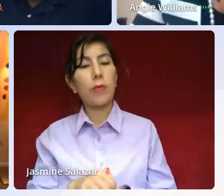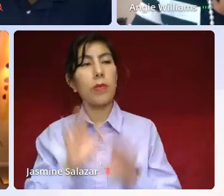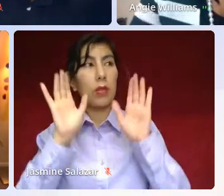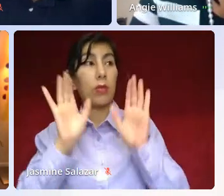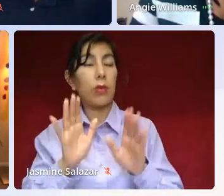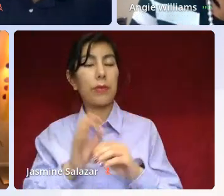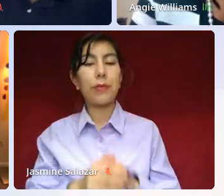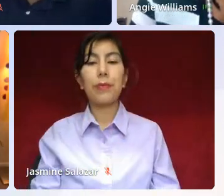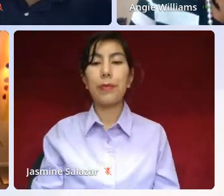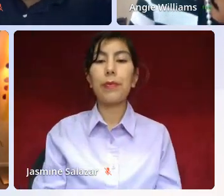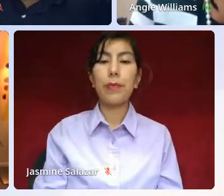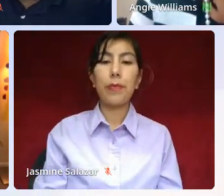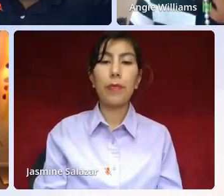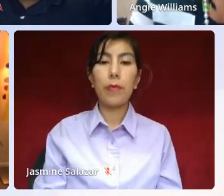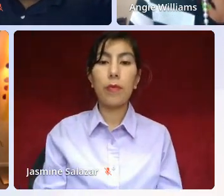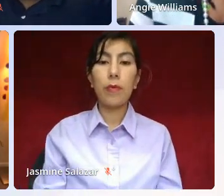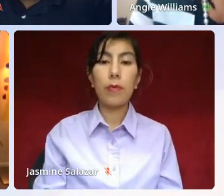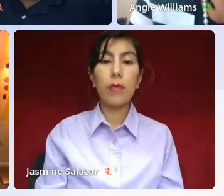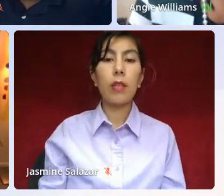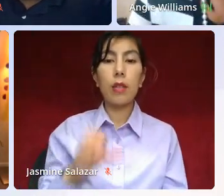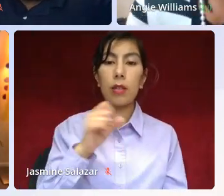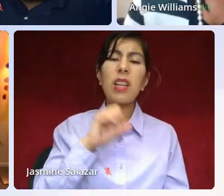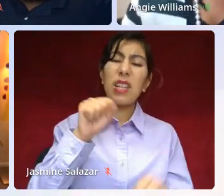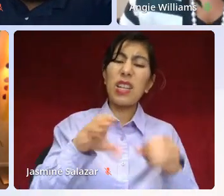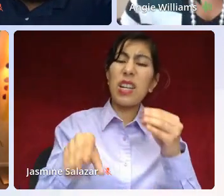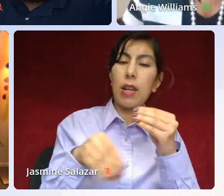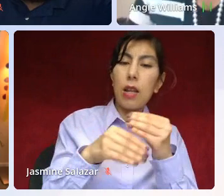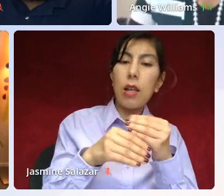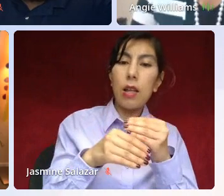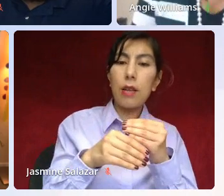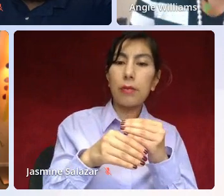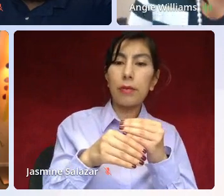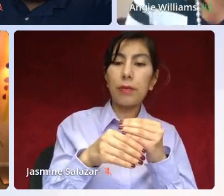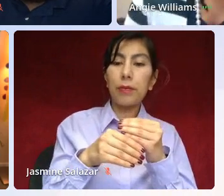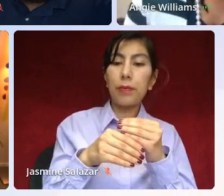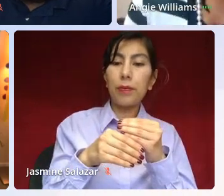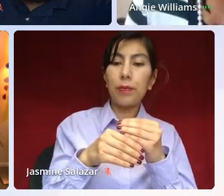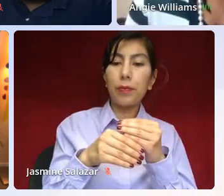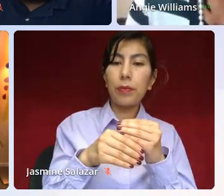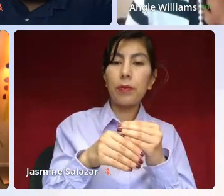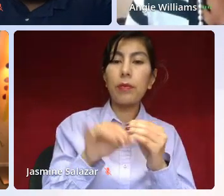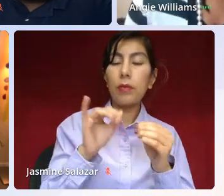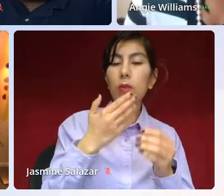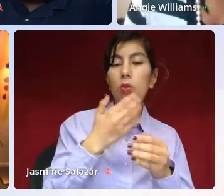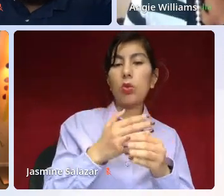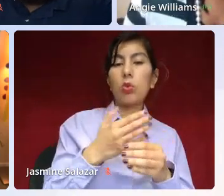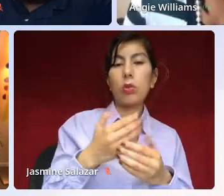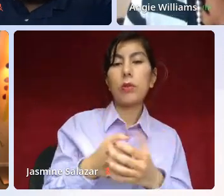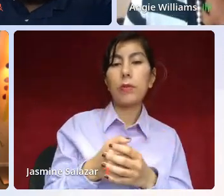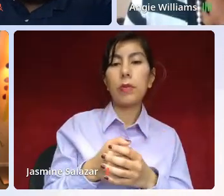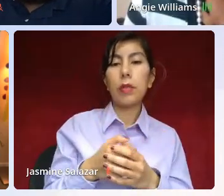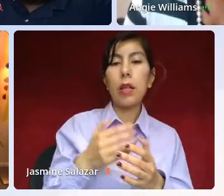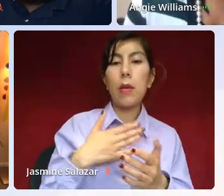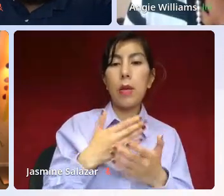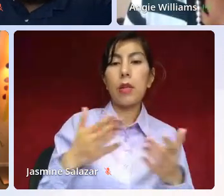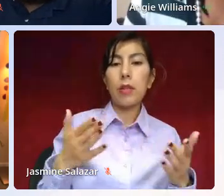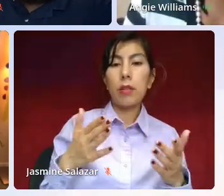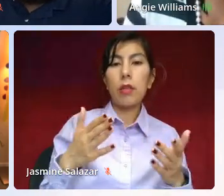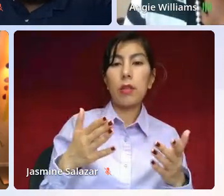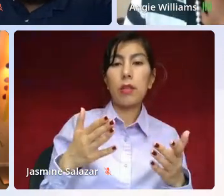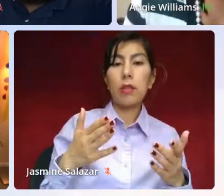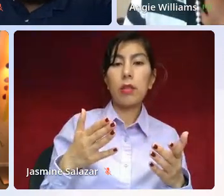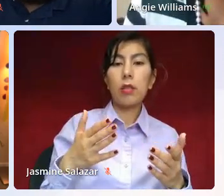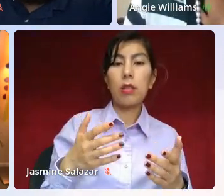Angie? And I guess I can add, Raquel, that was just so good. My thing would be